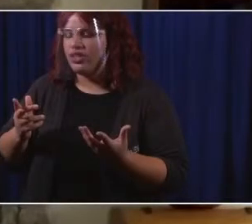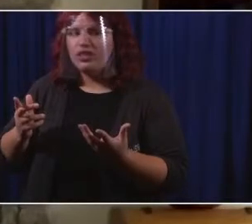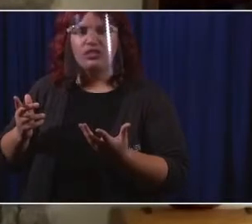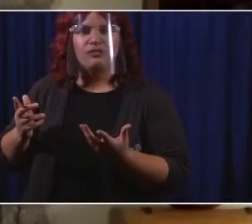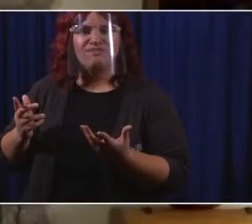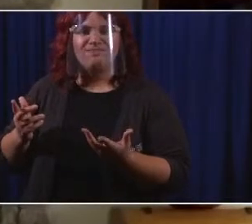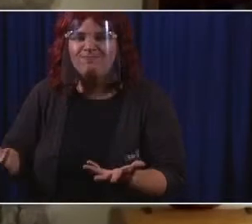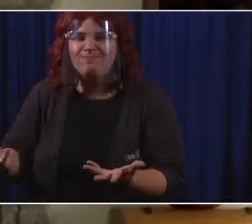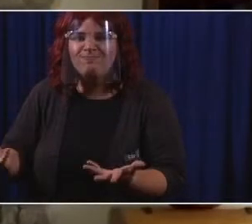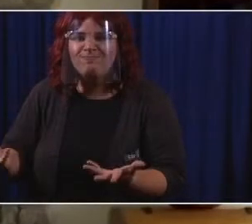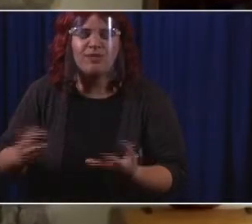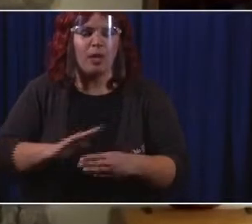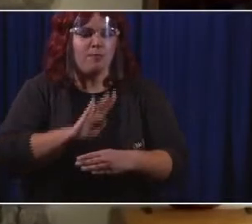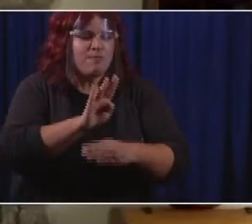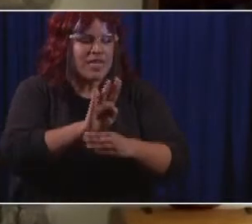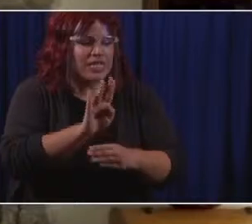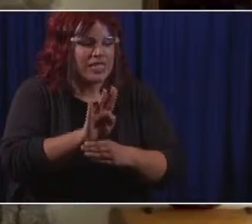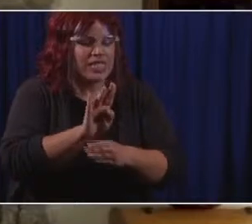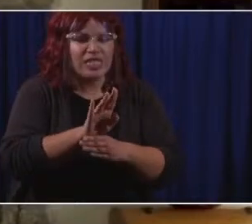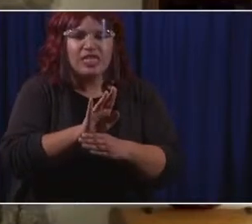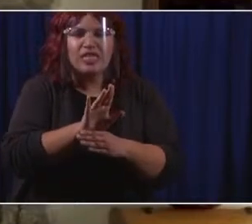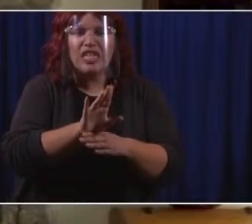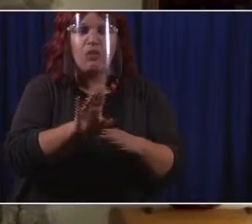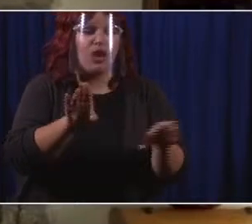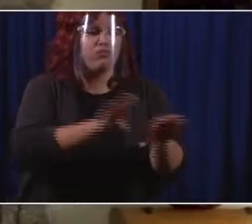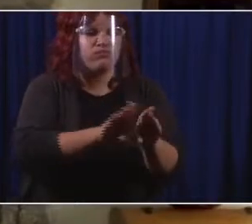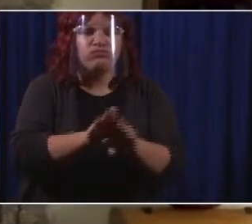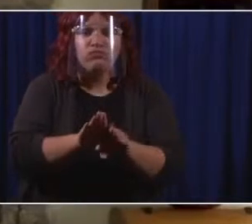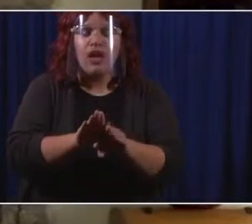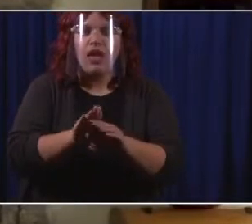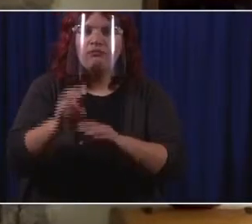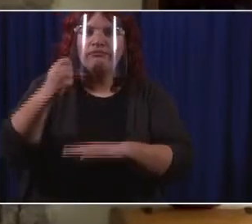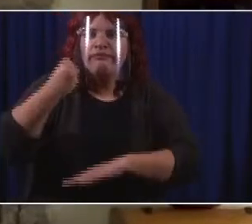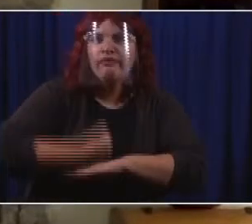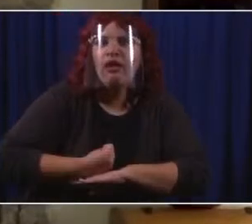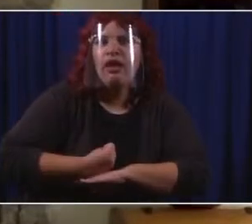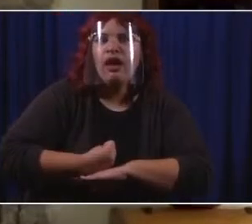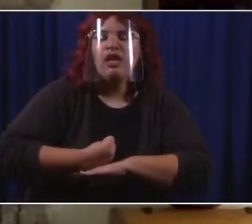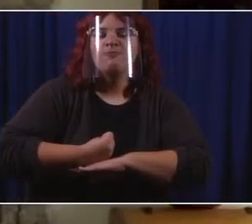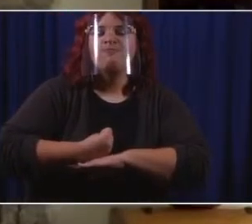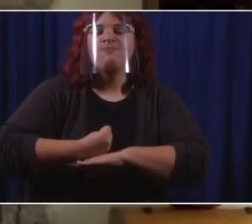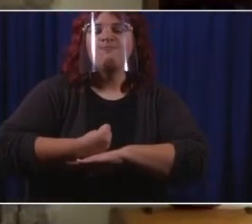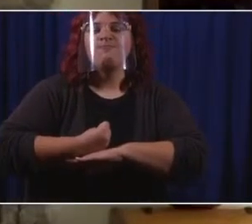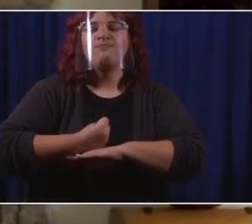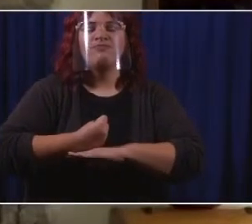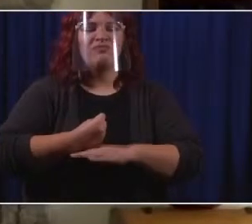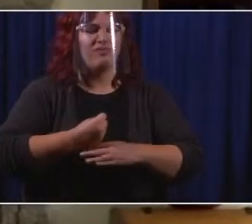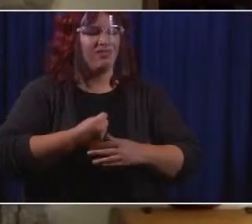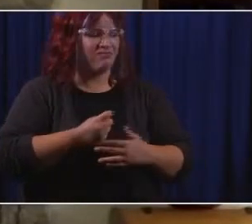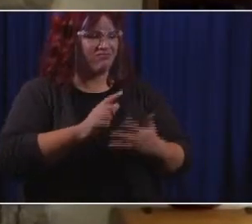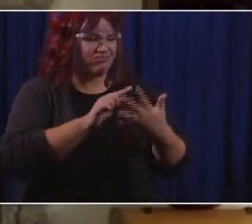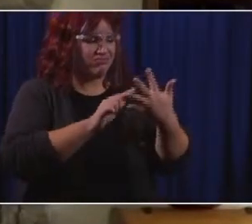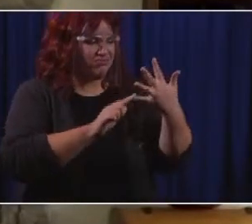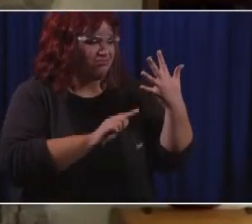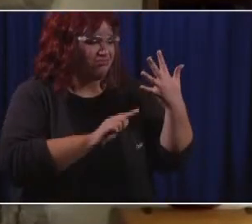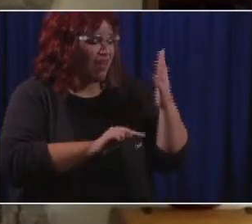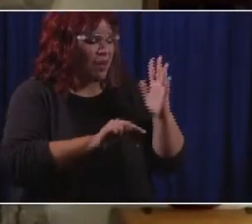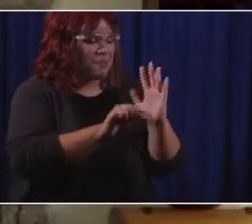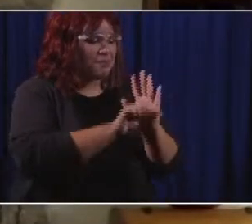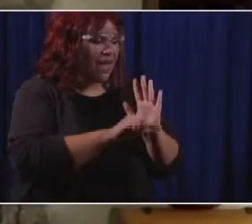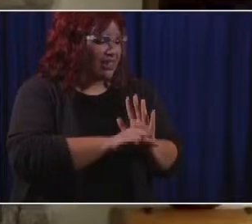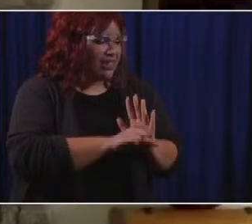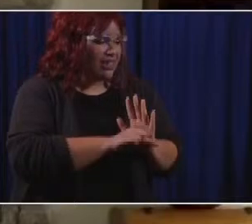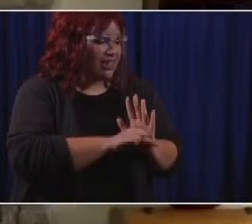We had businesses that were shut down. We had other bad things come, mental health